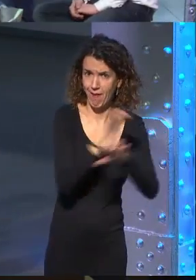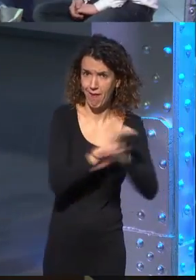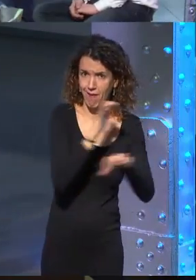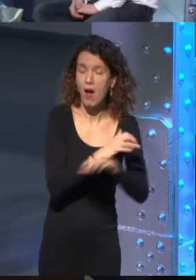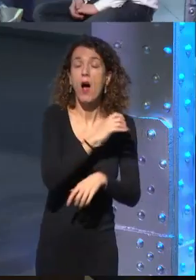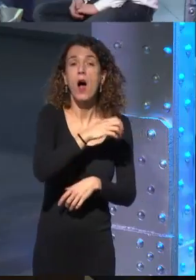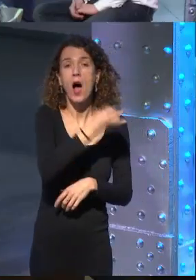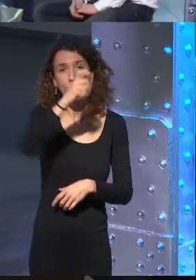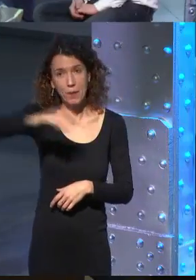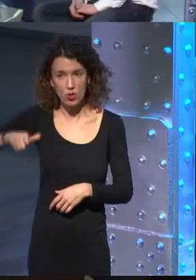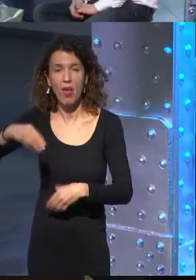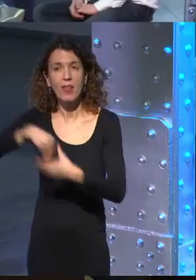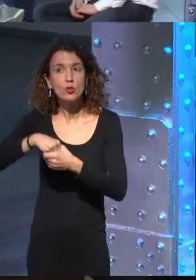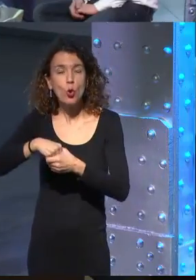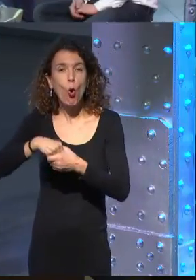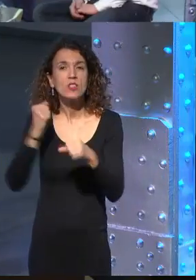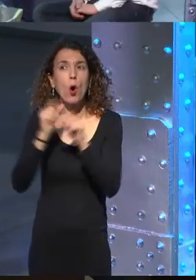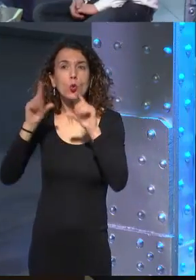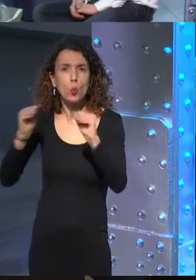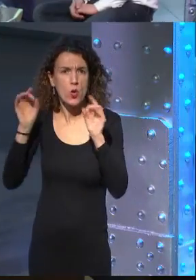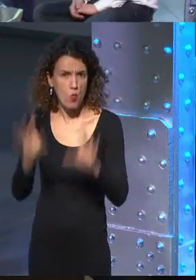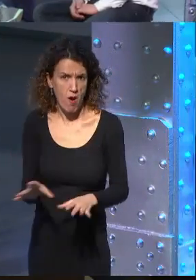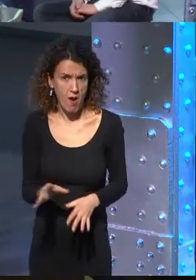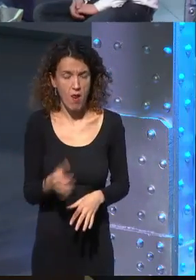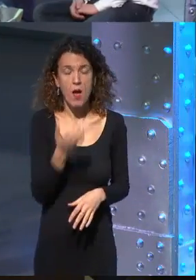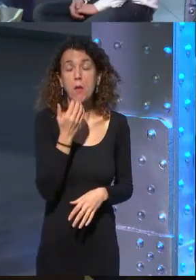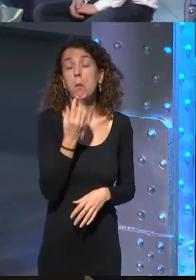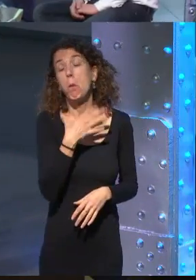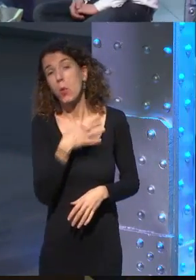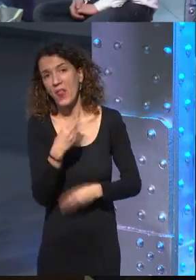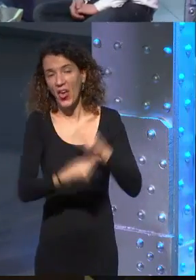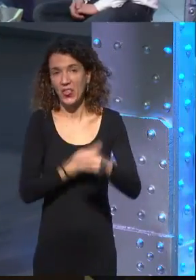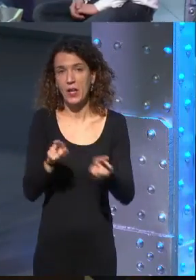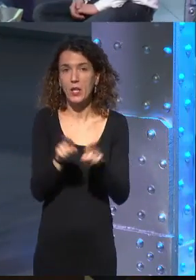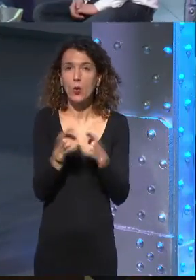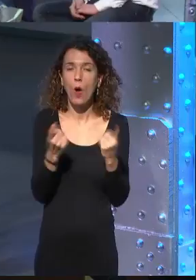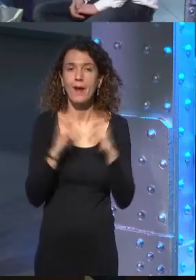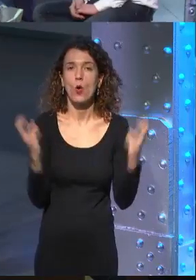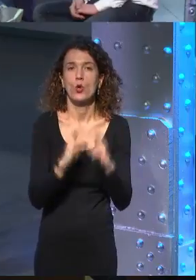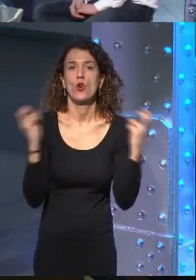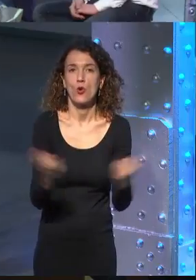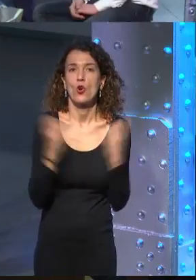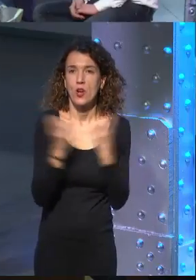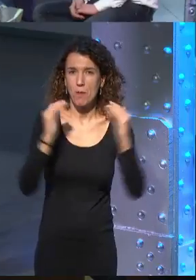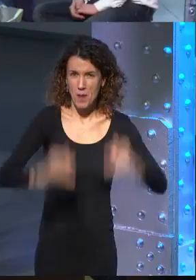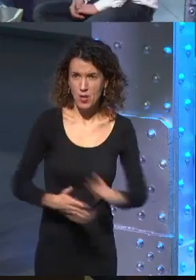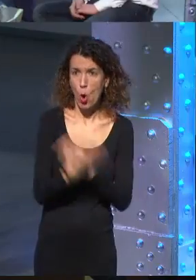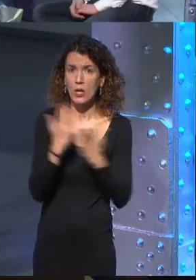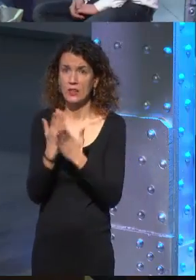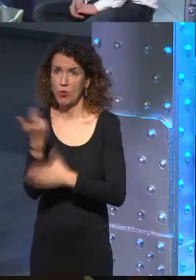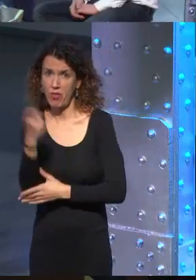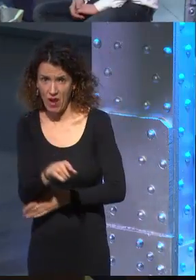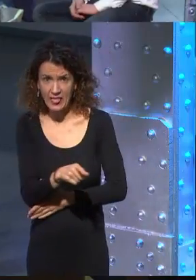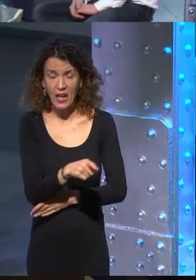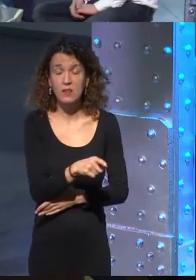mad, and you're aware that what you're saying is not that funny for them to be laughing all the time. So maybe what